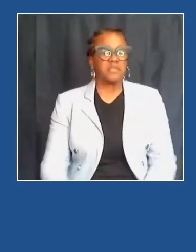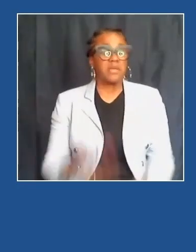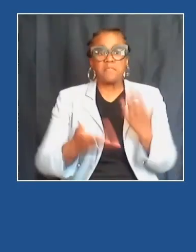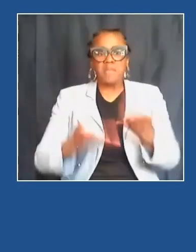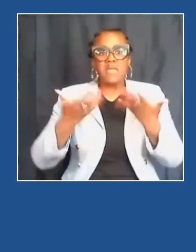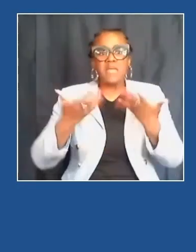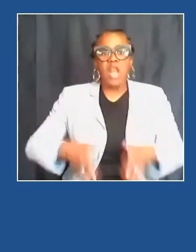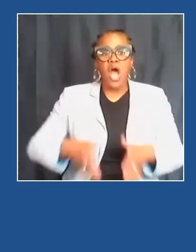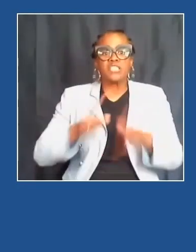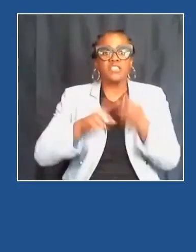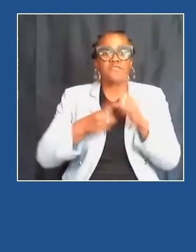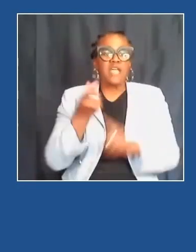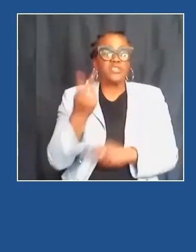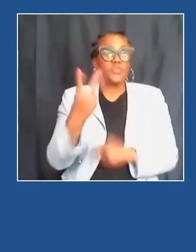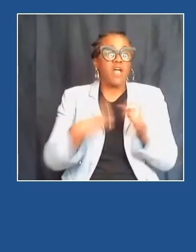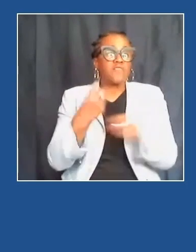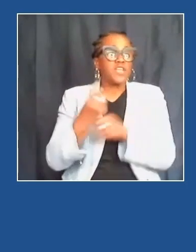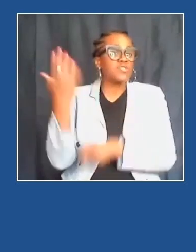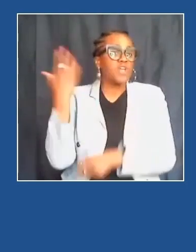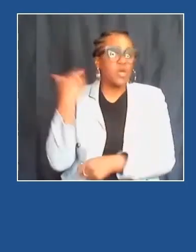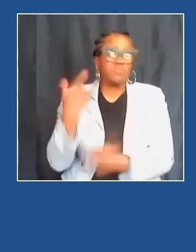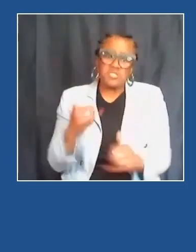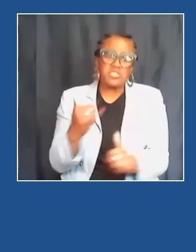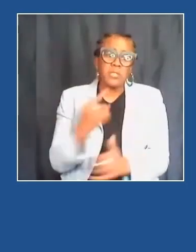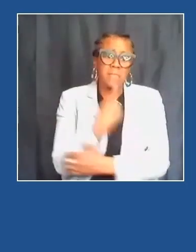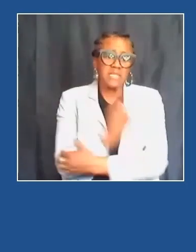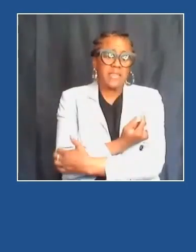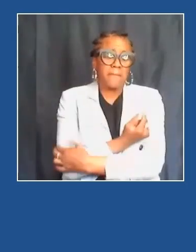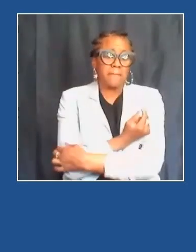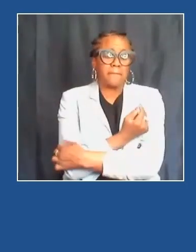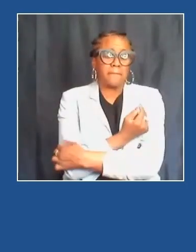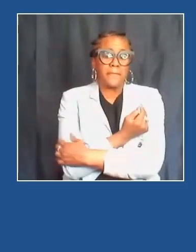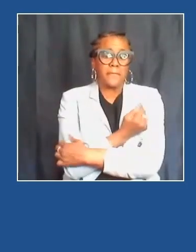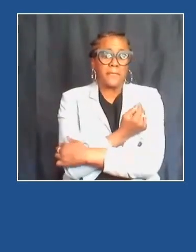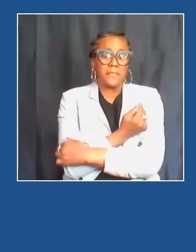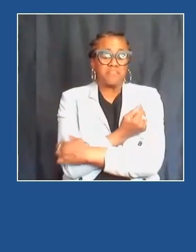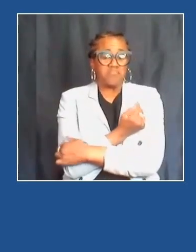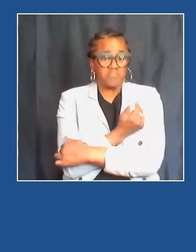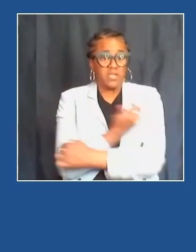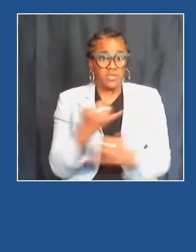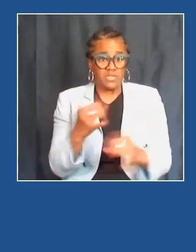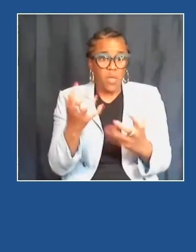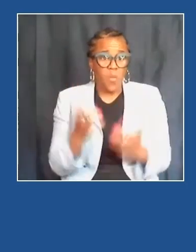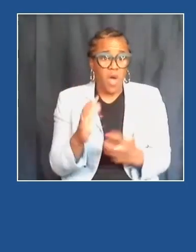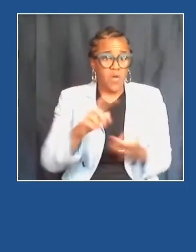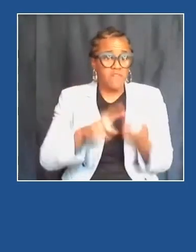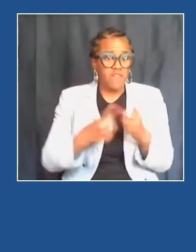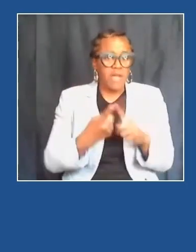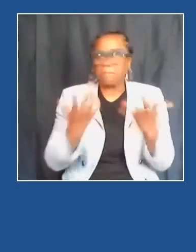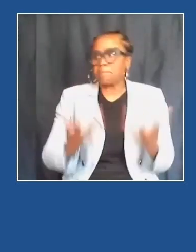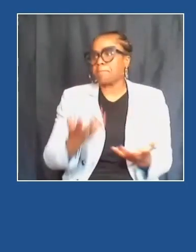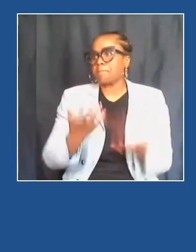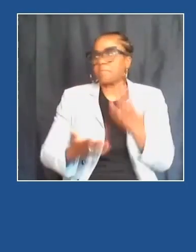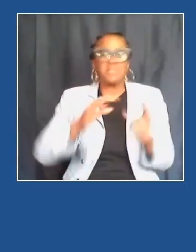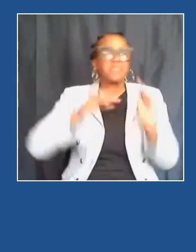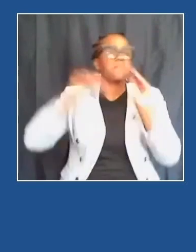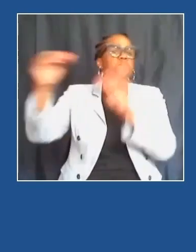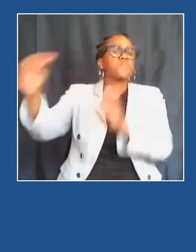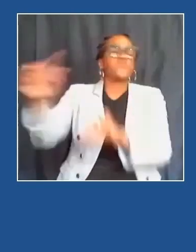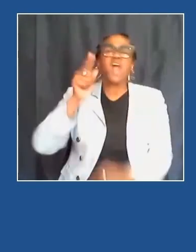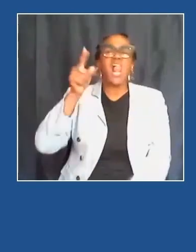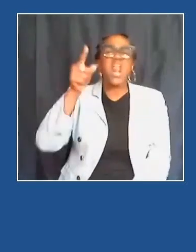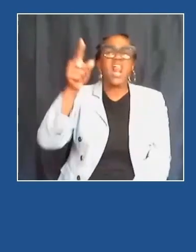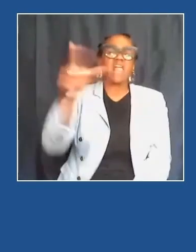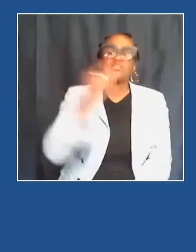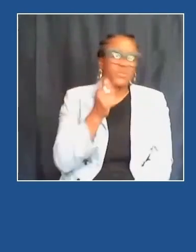12 years ago that you still miss. Still not your friend. Maybe the person moved far away, you just don't see